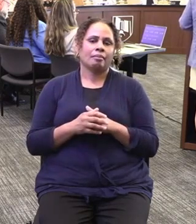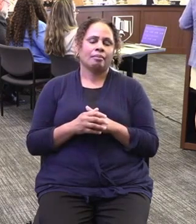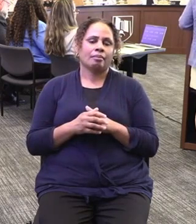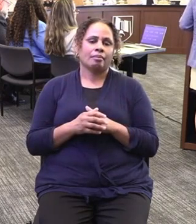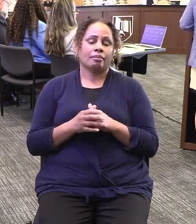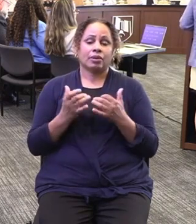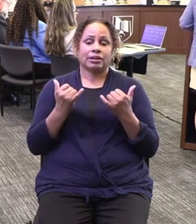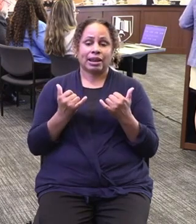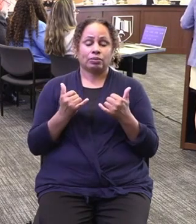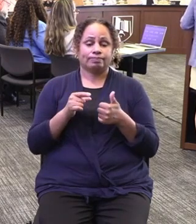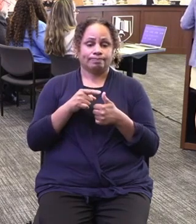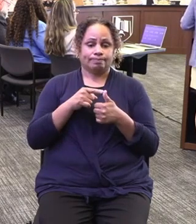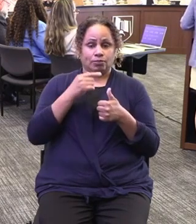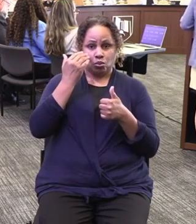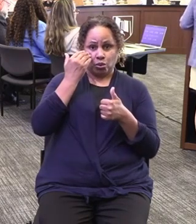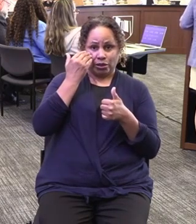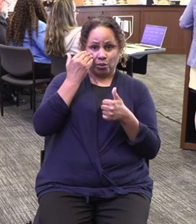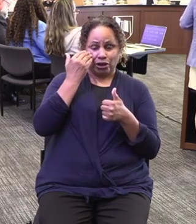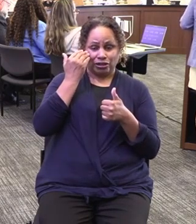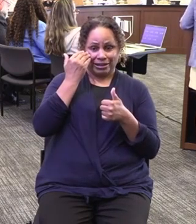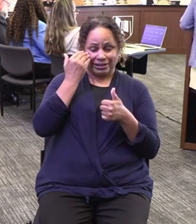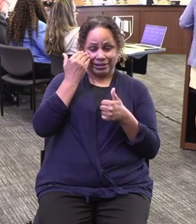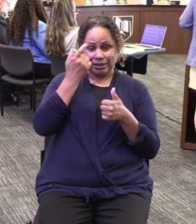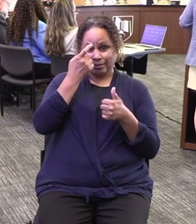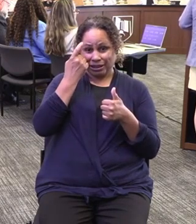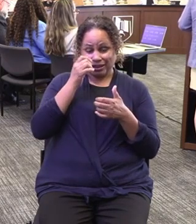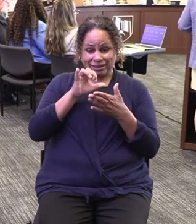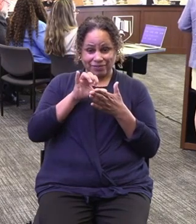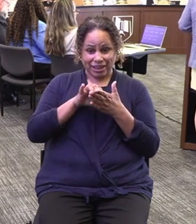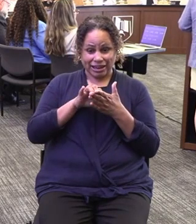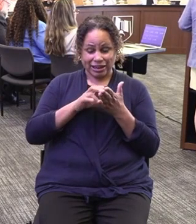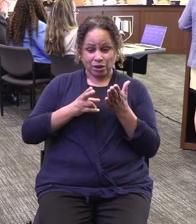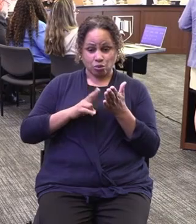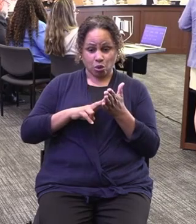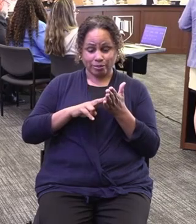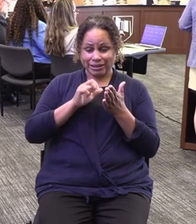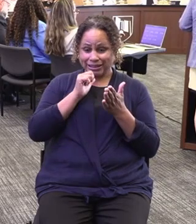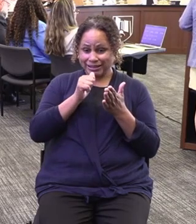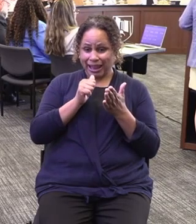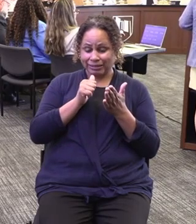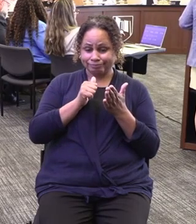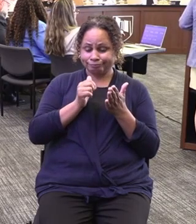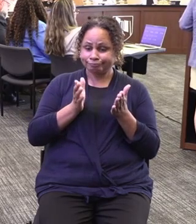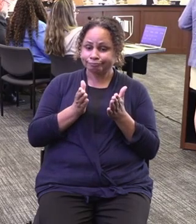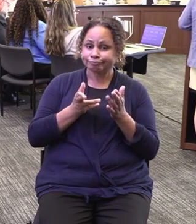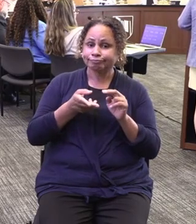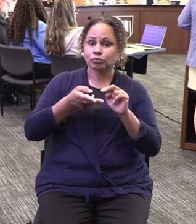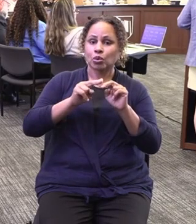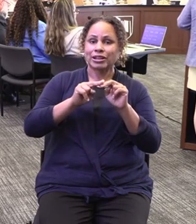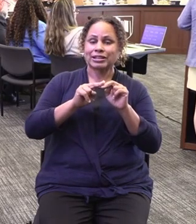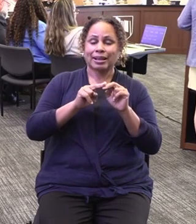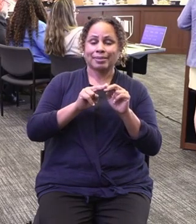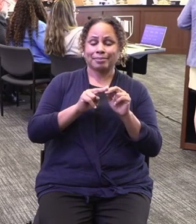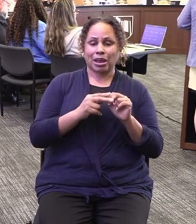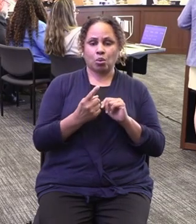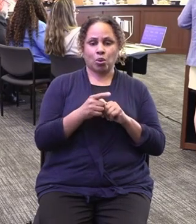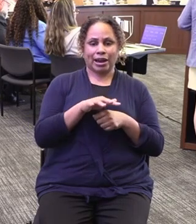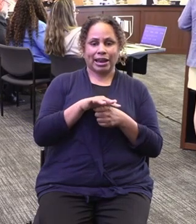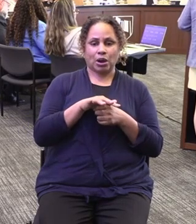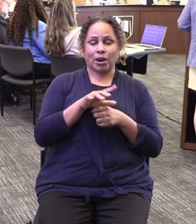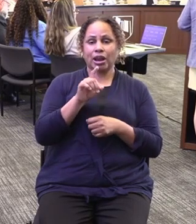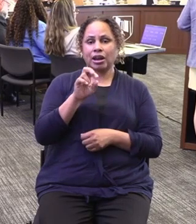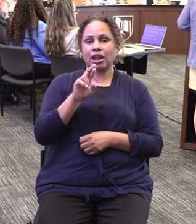Now with awareness, because of that, enrollment isn't driven by just one area. As Dr. Brooks said,